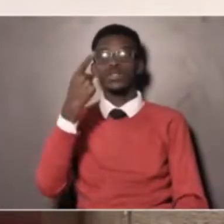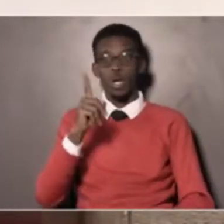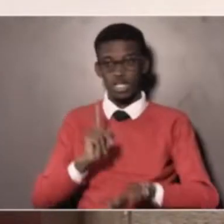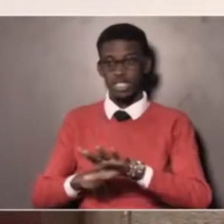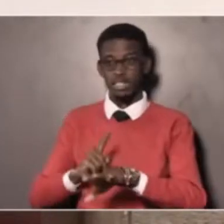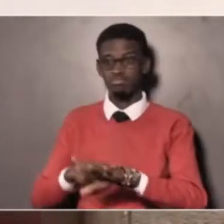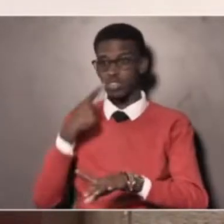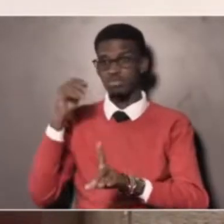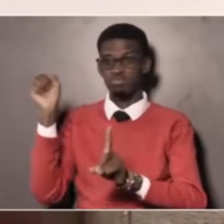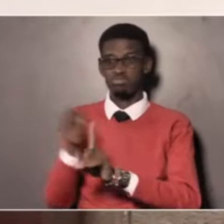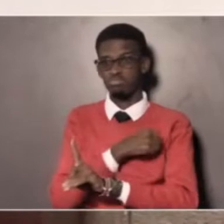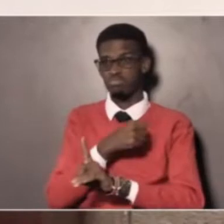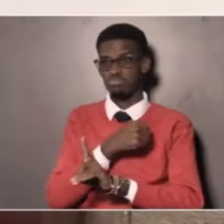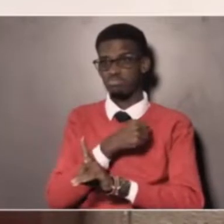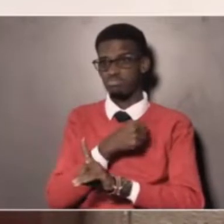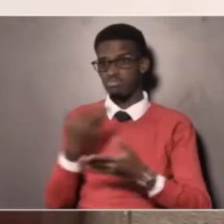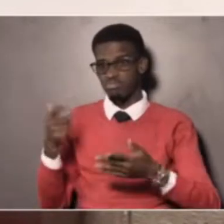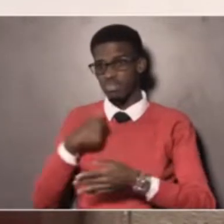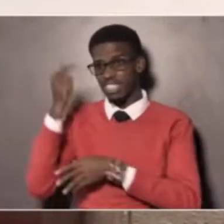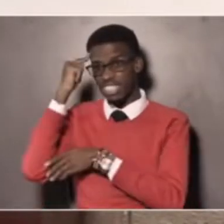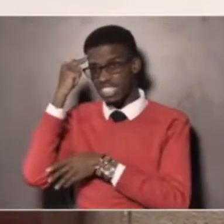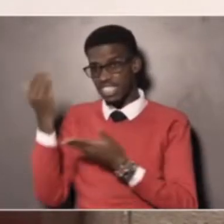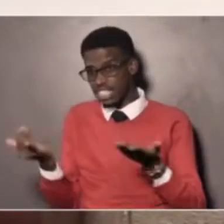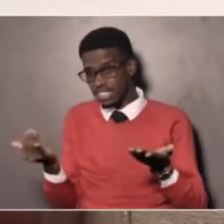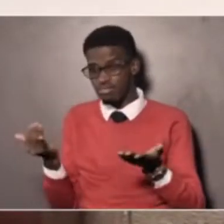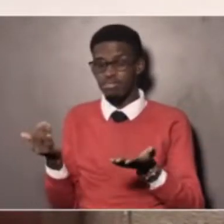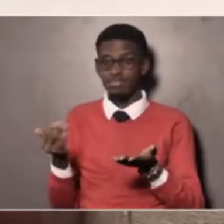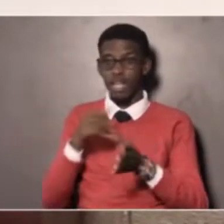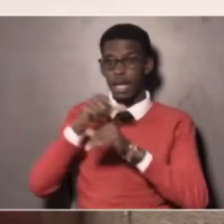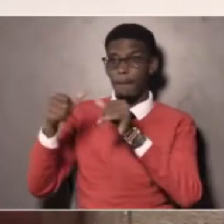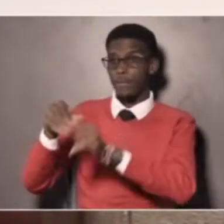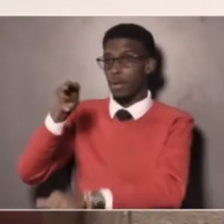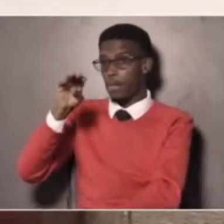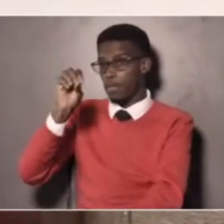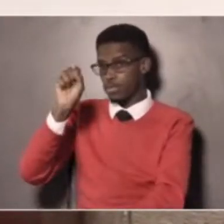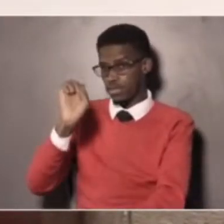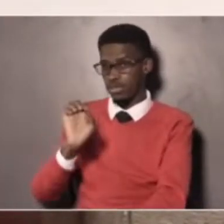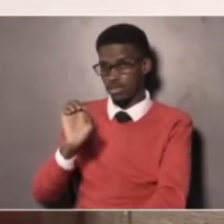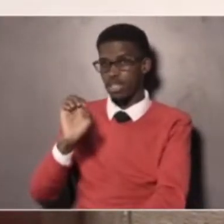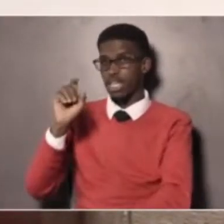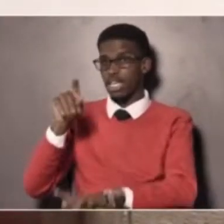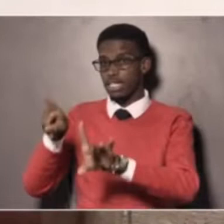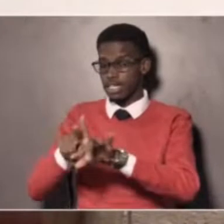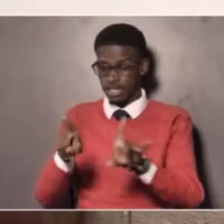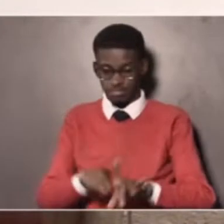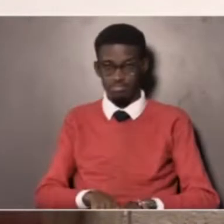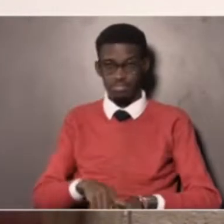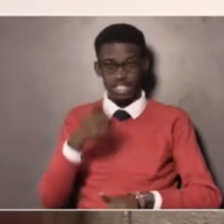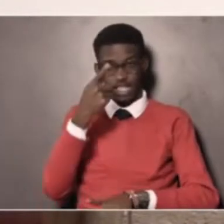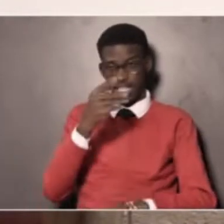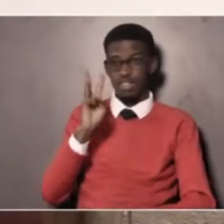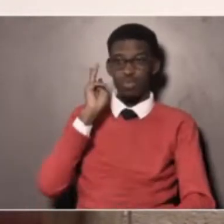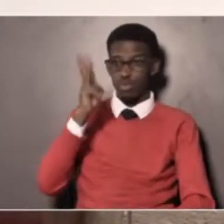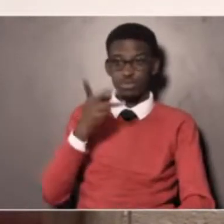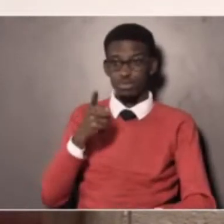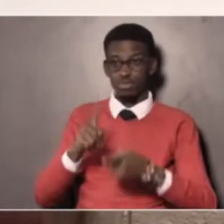accusing Stephen or speaking blasphemy against Moses and against the patriarchs, they were trying to